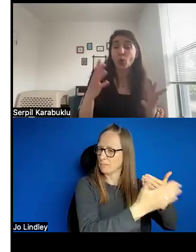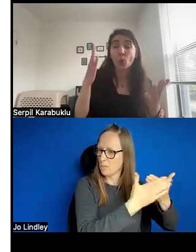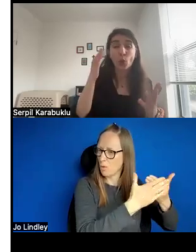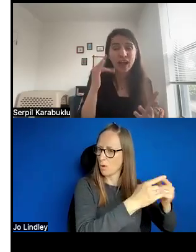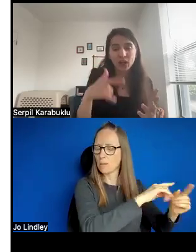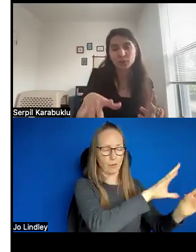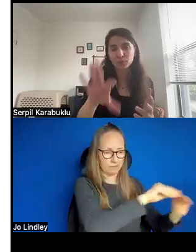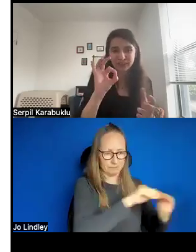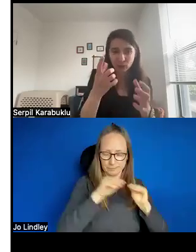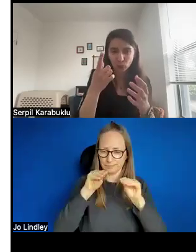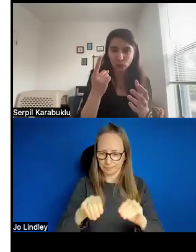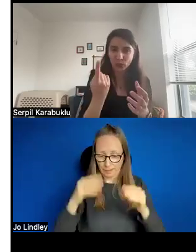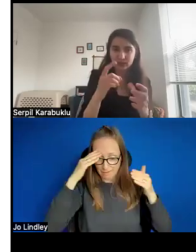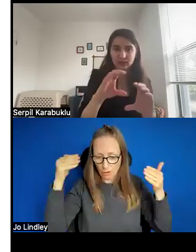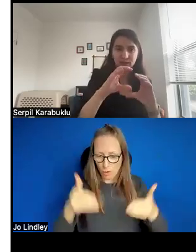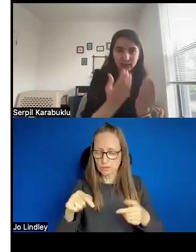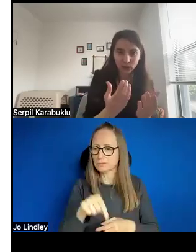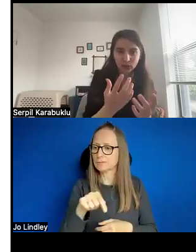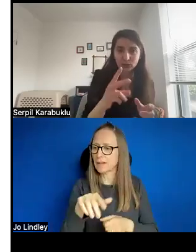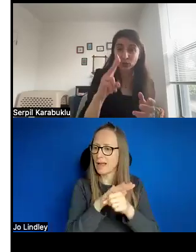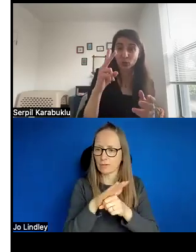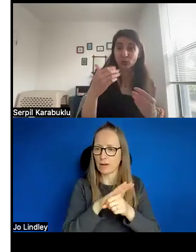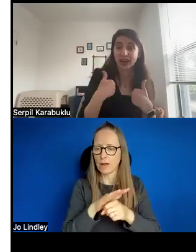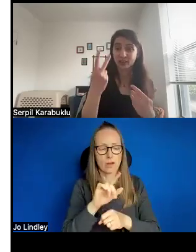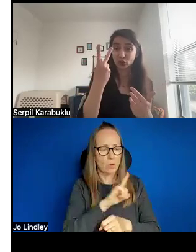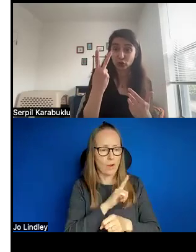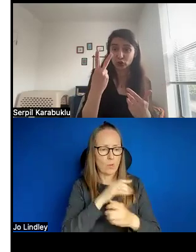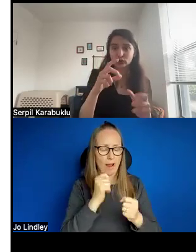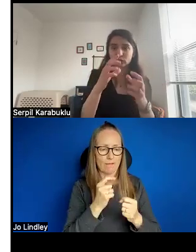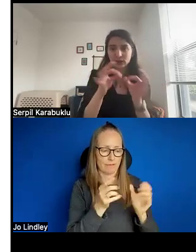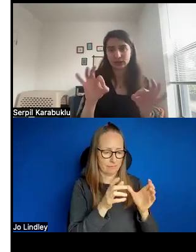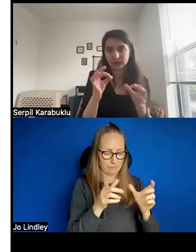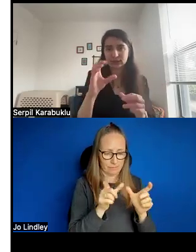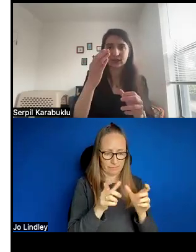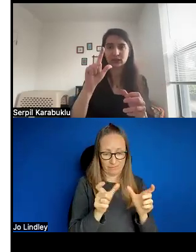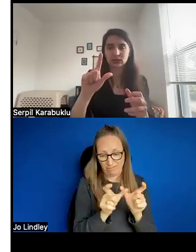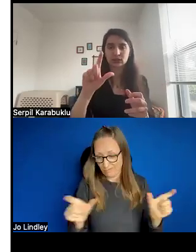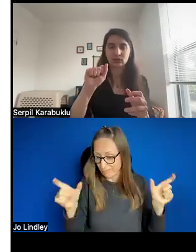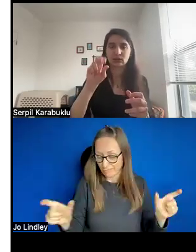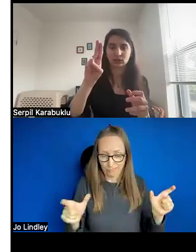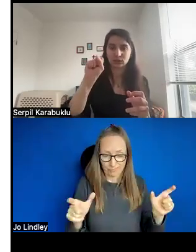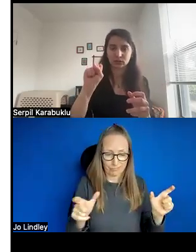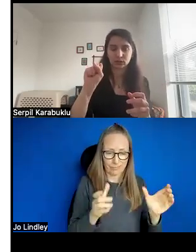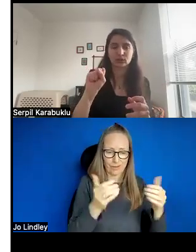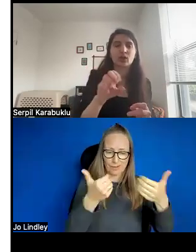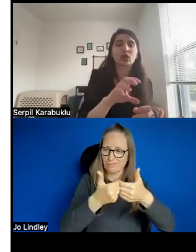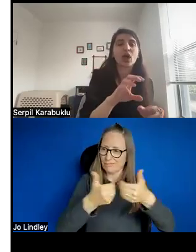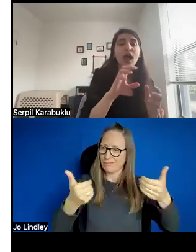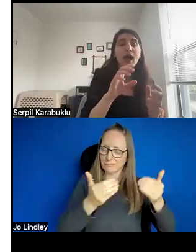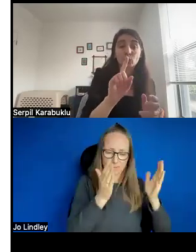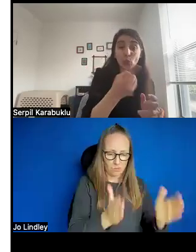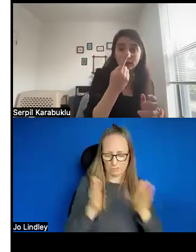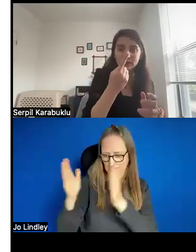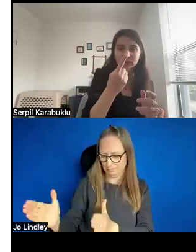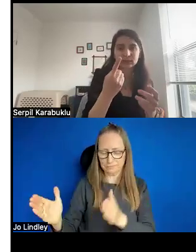focusing on this condition? Because we have two clauses, like two sentences. One is